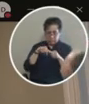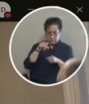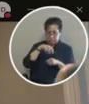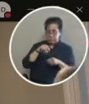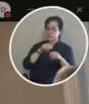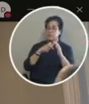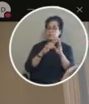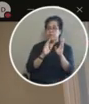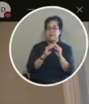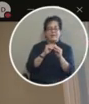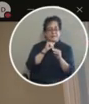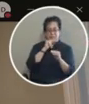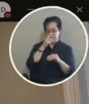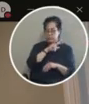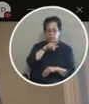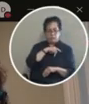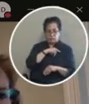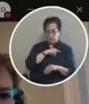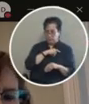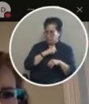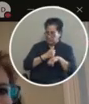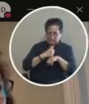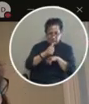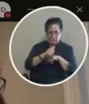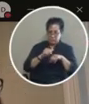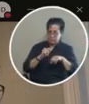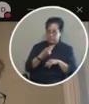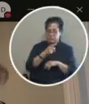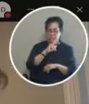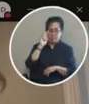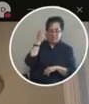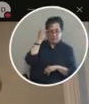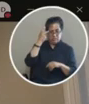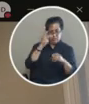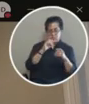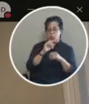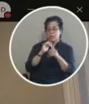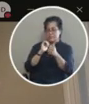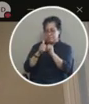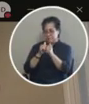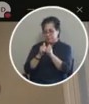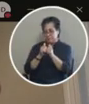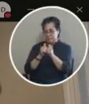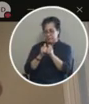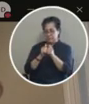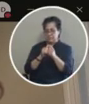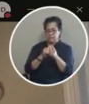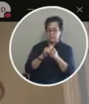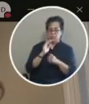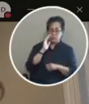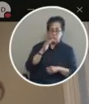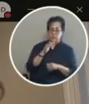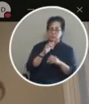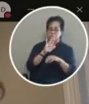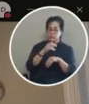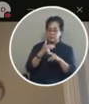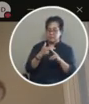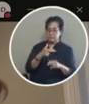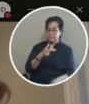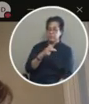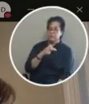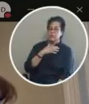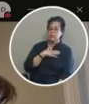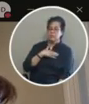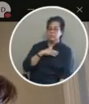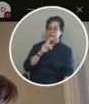is not to be used for personal attacks or political statements or campaigning. I will call your name. Once I call your name,